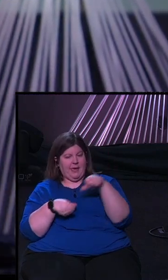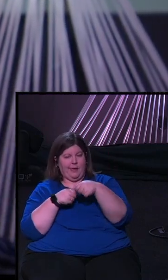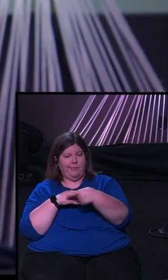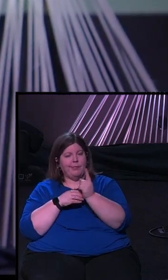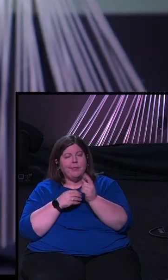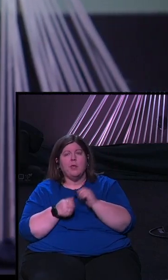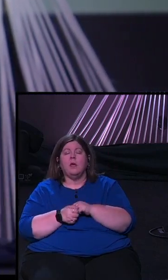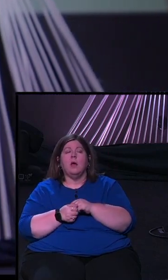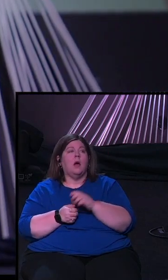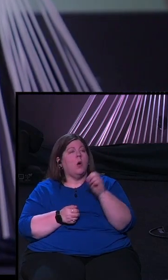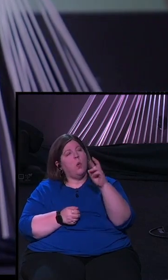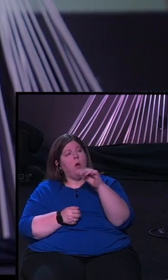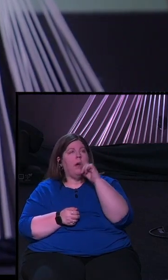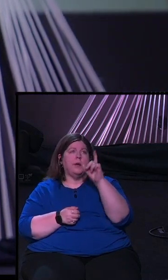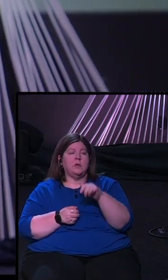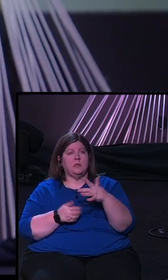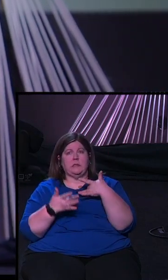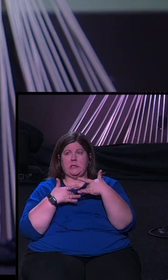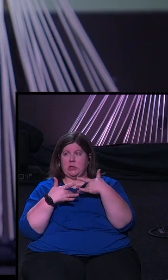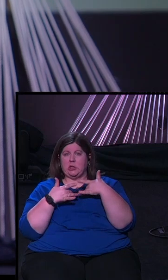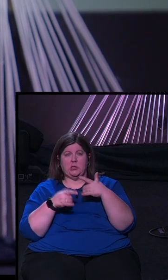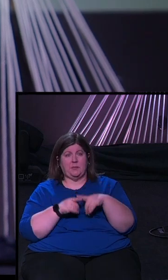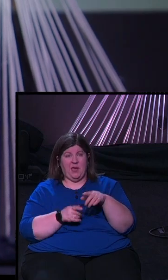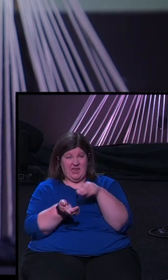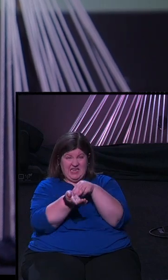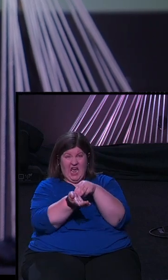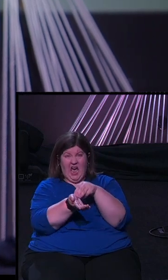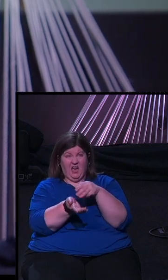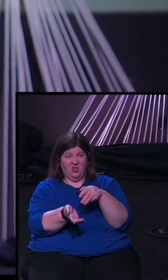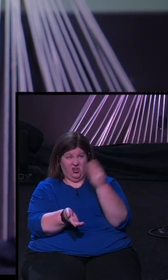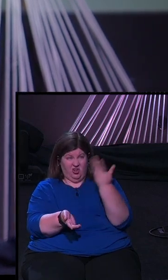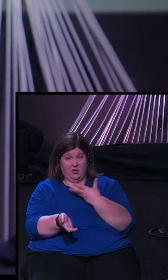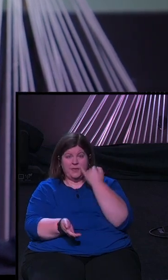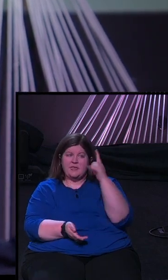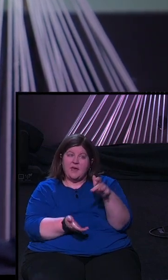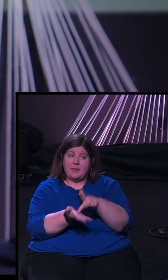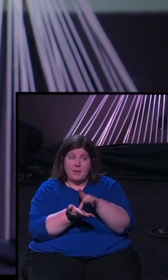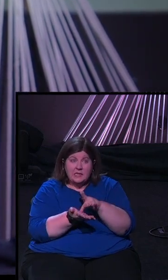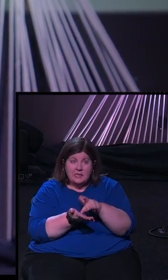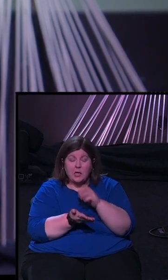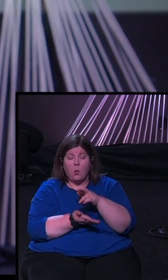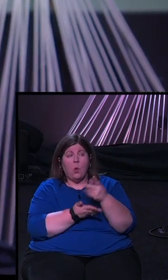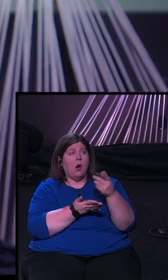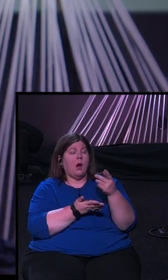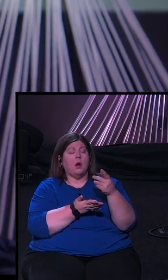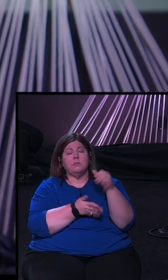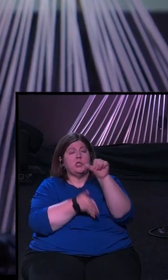another one, I don't need to be afraid of a lot of diagnoses because if I need medicine or treatment from a